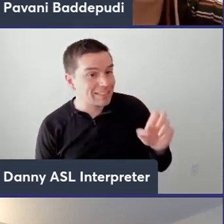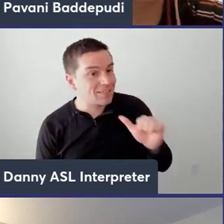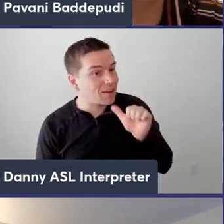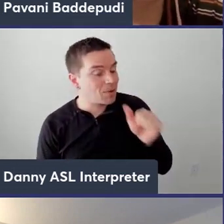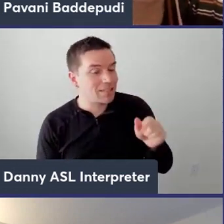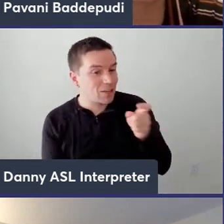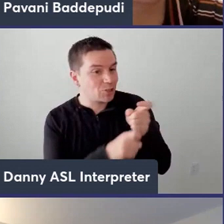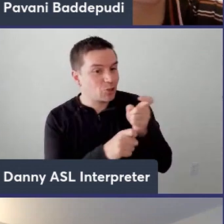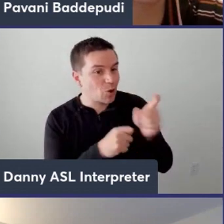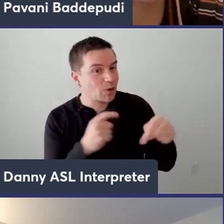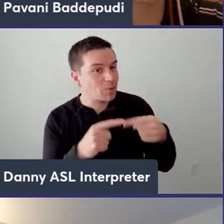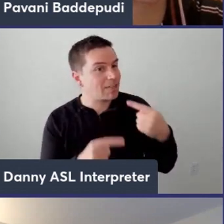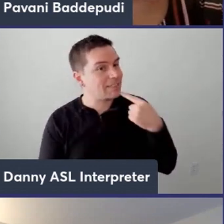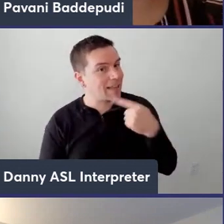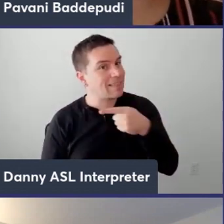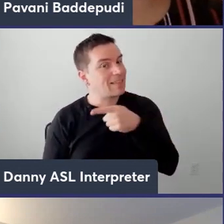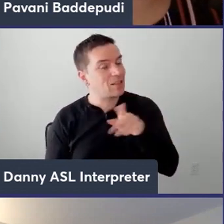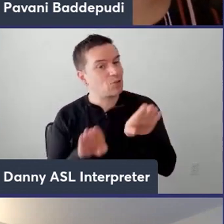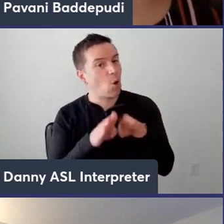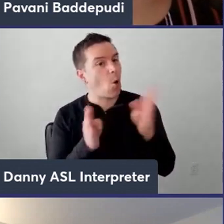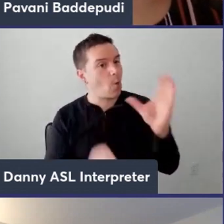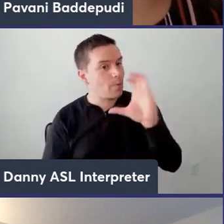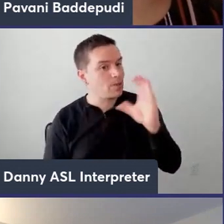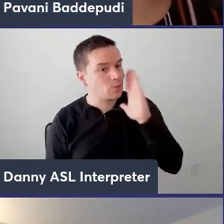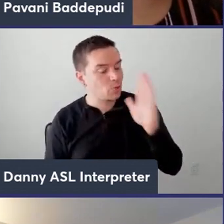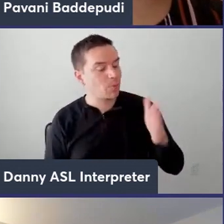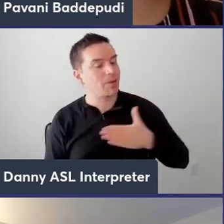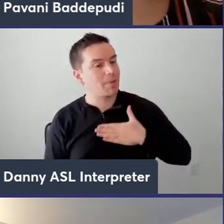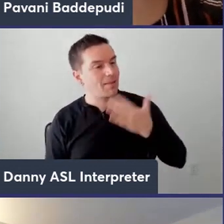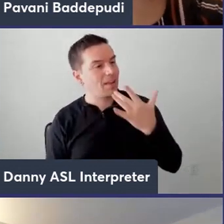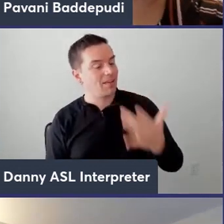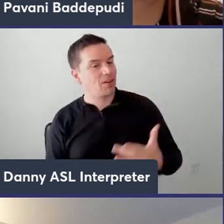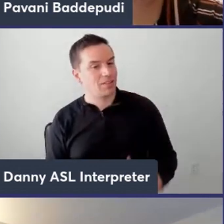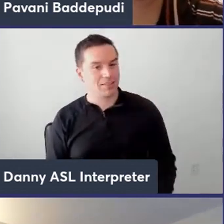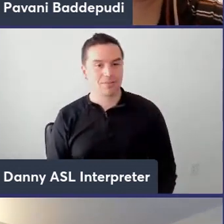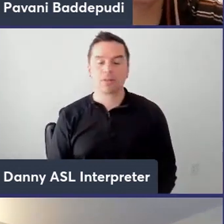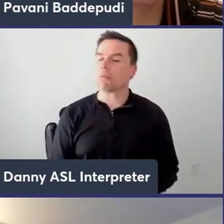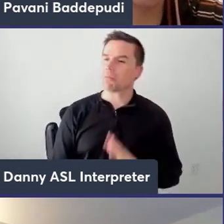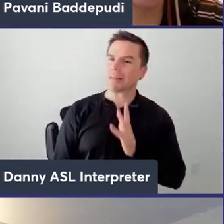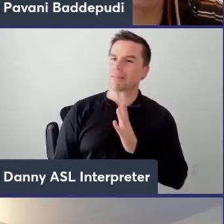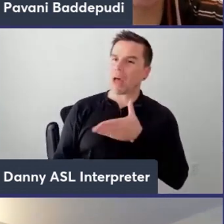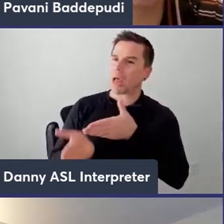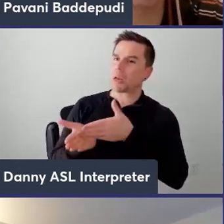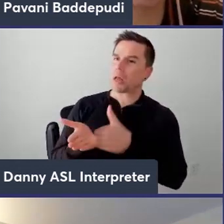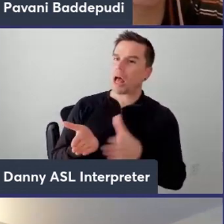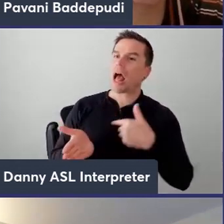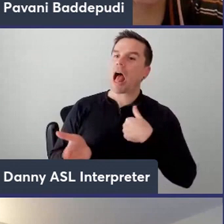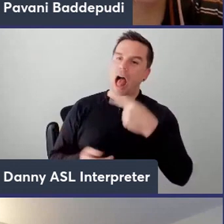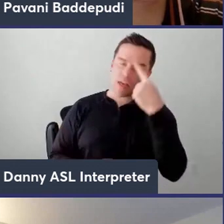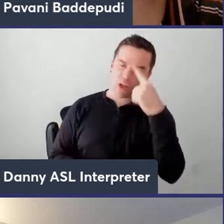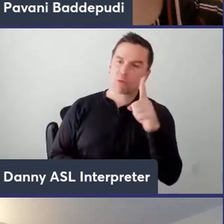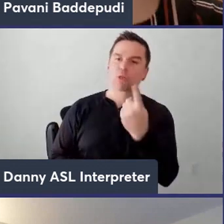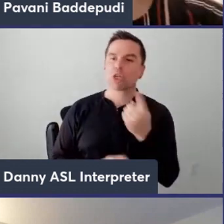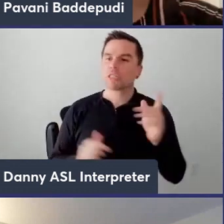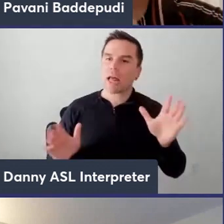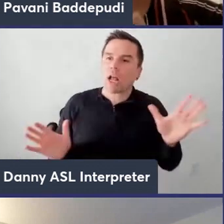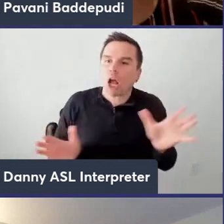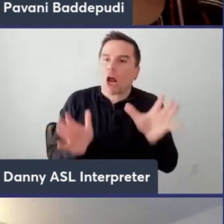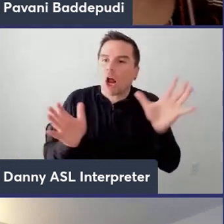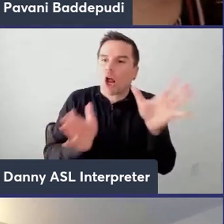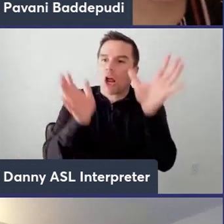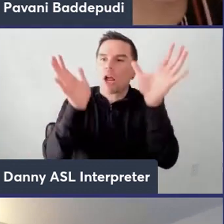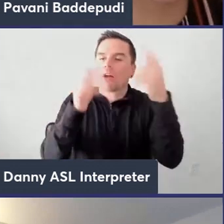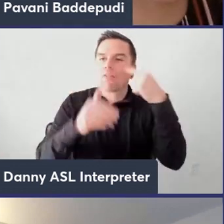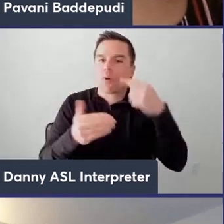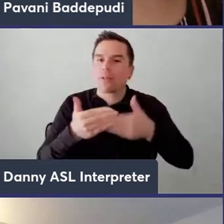favorites. I'll let you off the hook on that one then. All right. I thought you were just buttering up to the next presenter, you know? Because